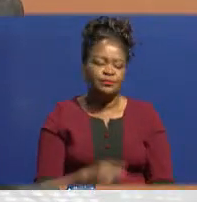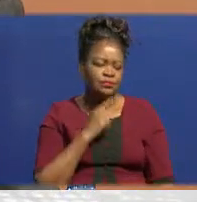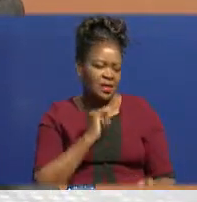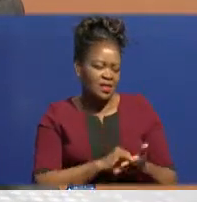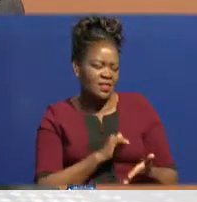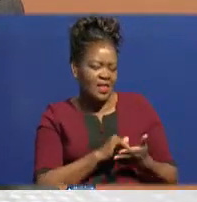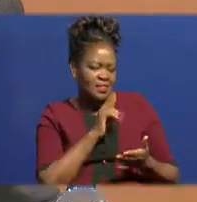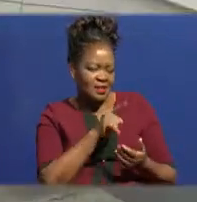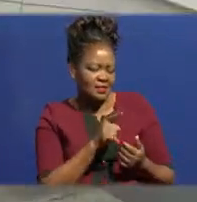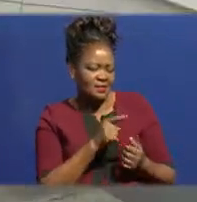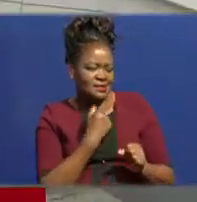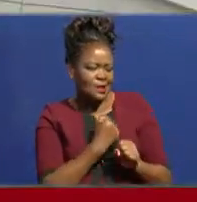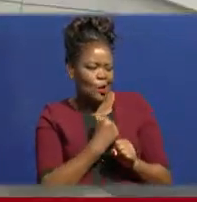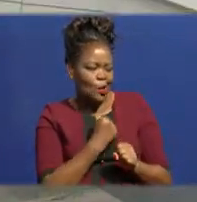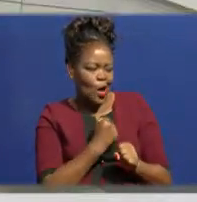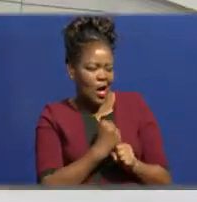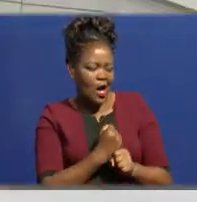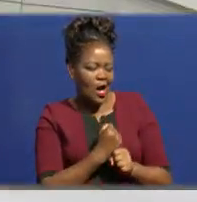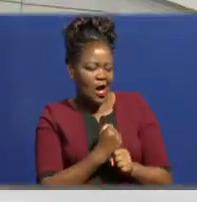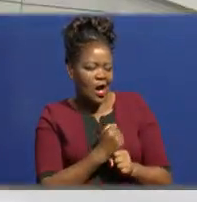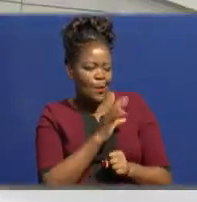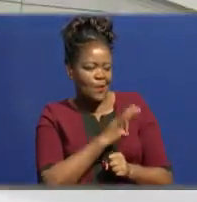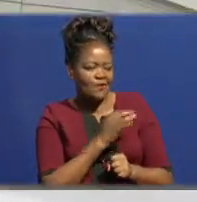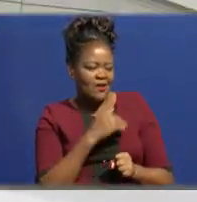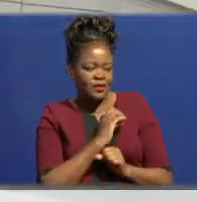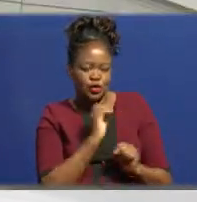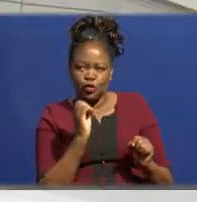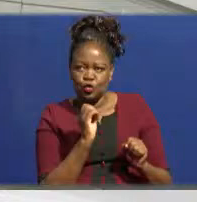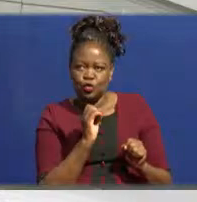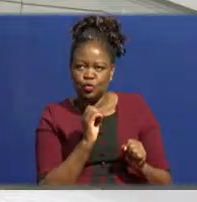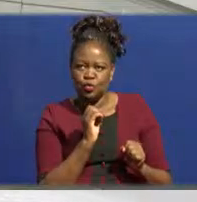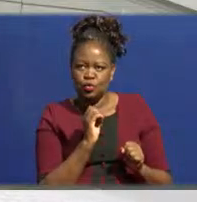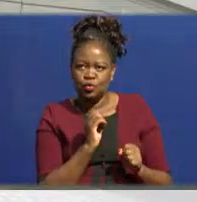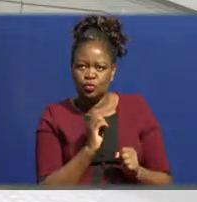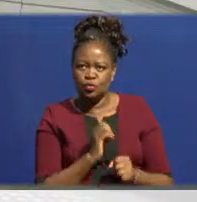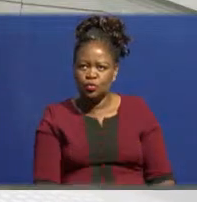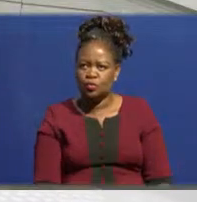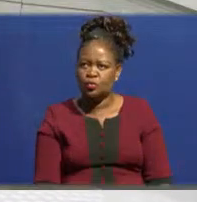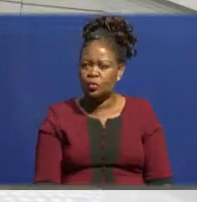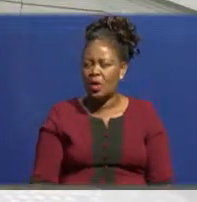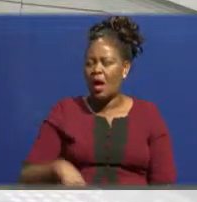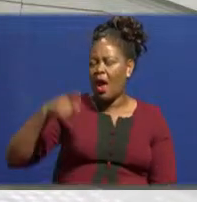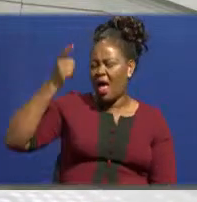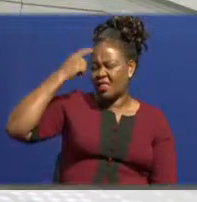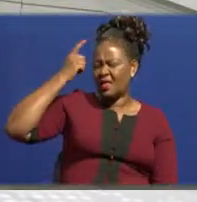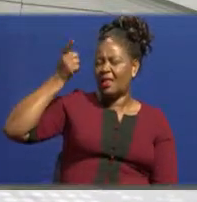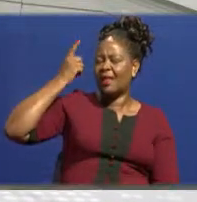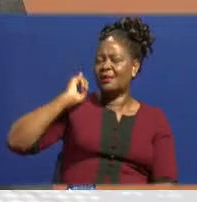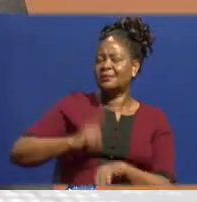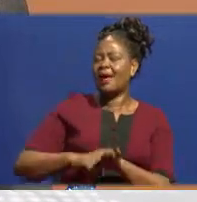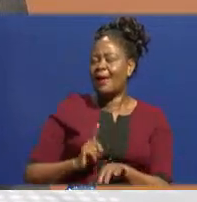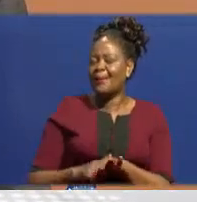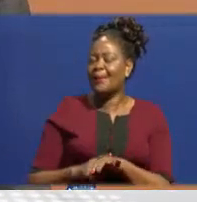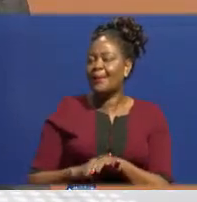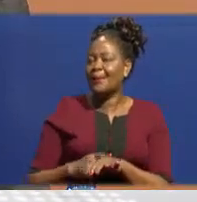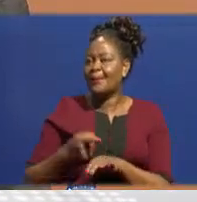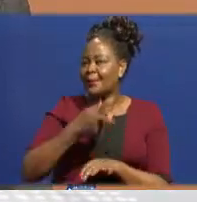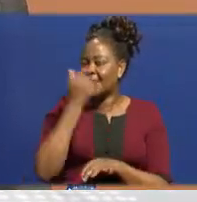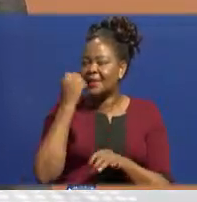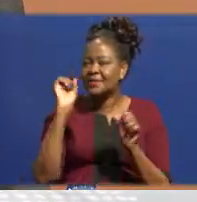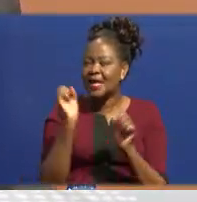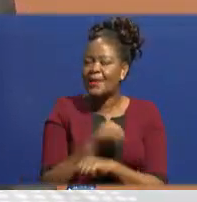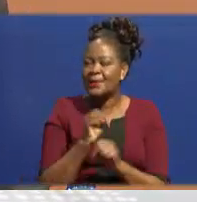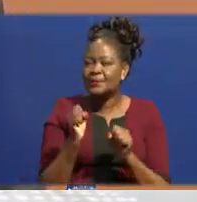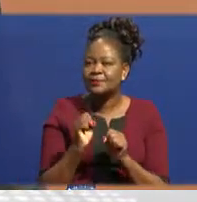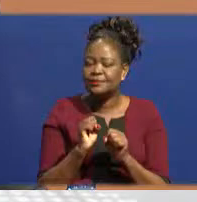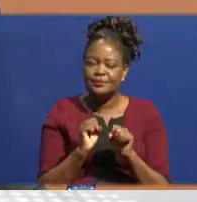this whole effort will be fruitless? It is fruitless. And I said it here last time, that is fruitless, because we cannot do...